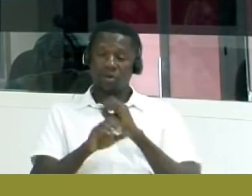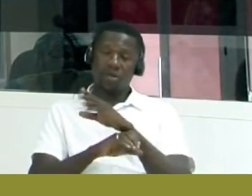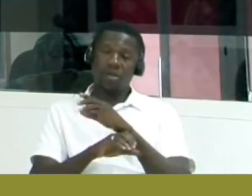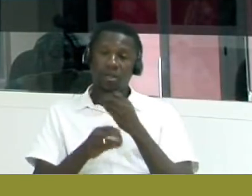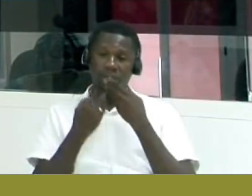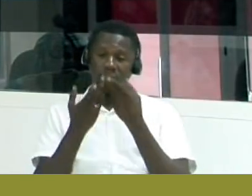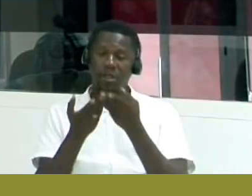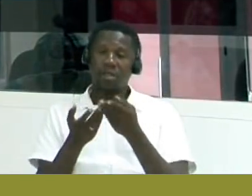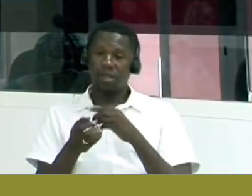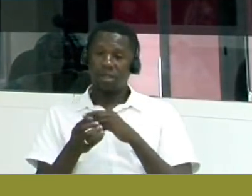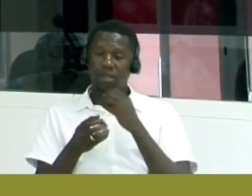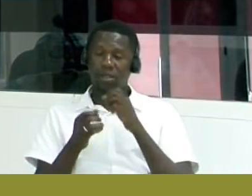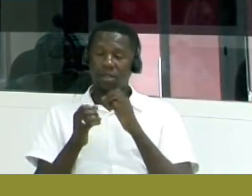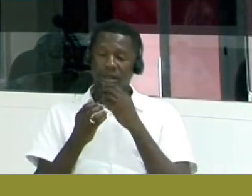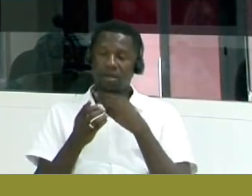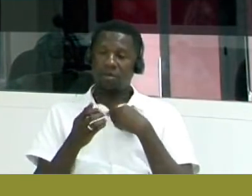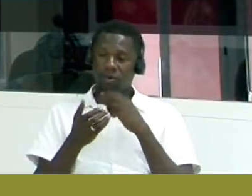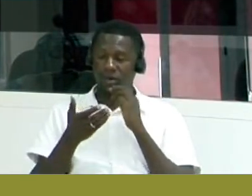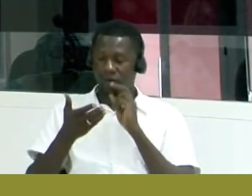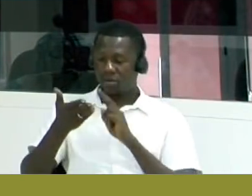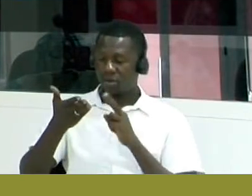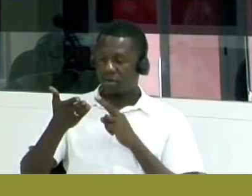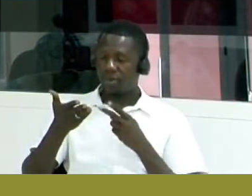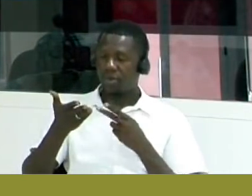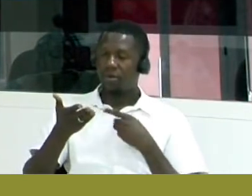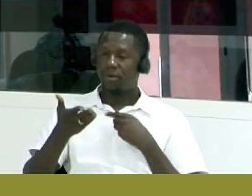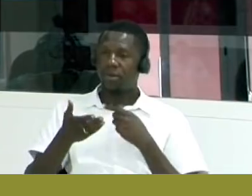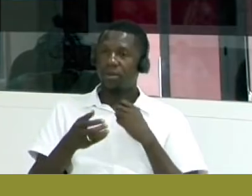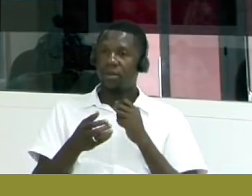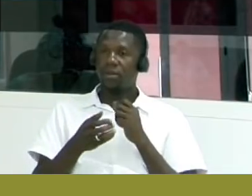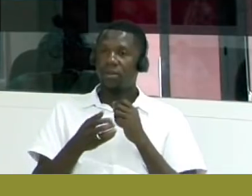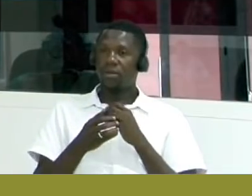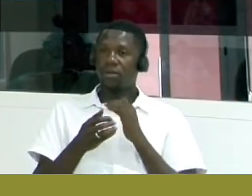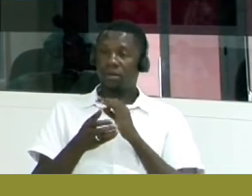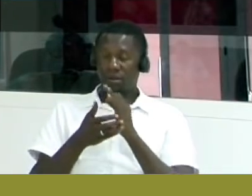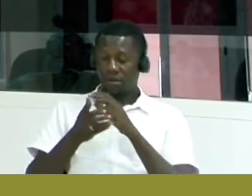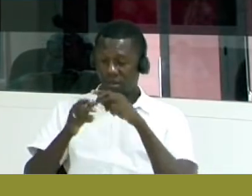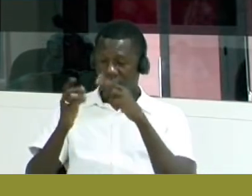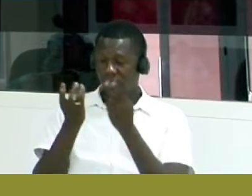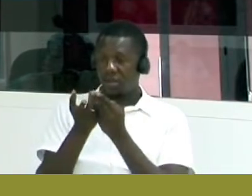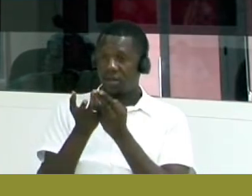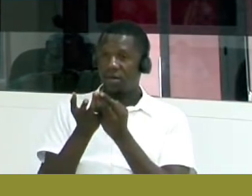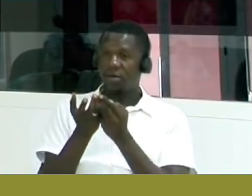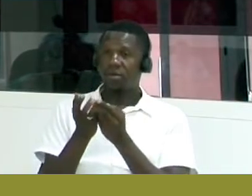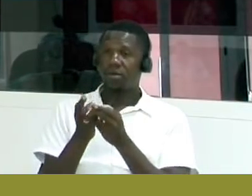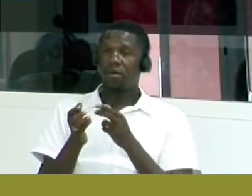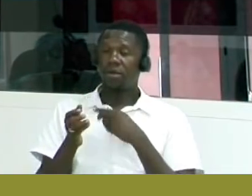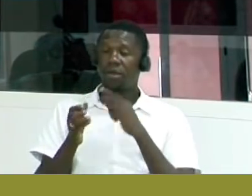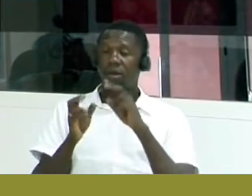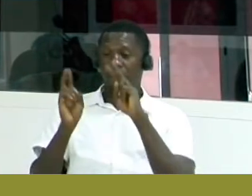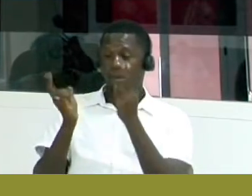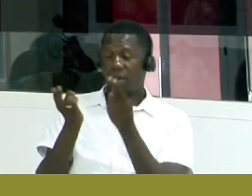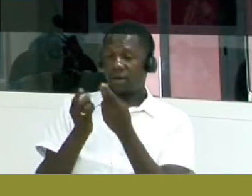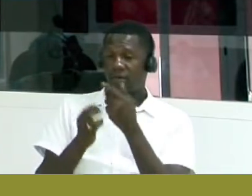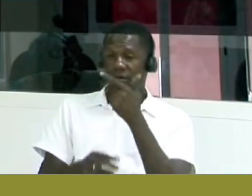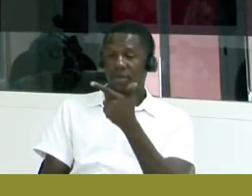I'm referring specifically to the discretions and initiatives section, that is paragraph 7